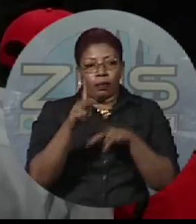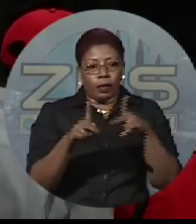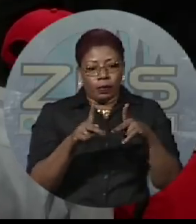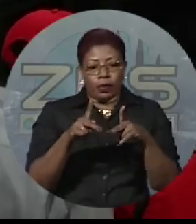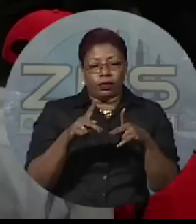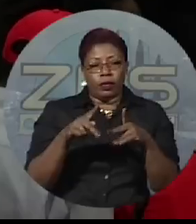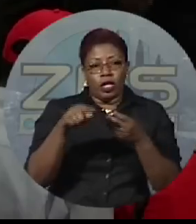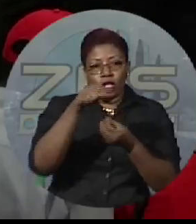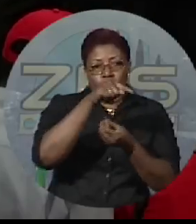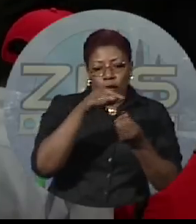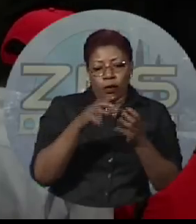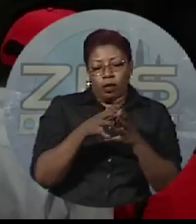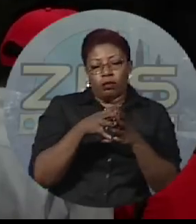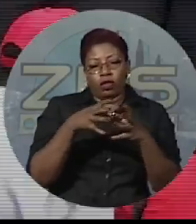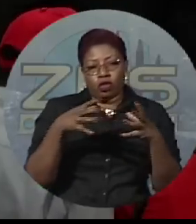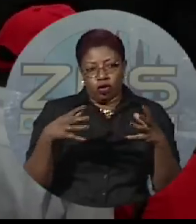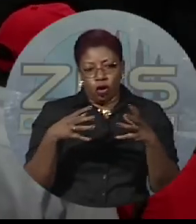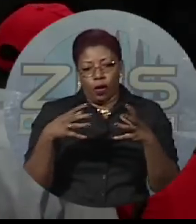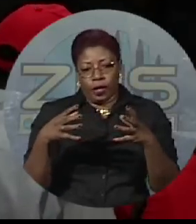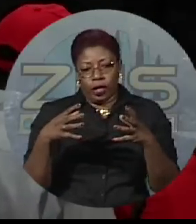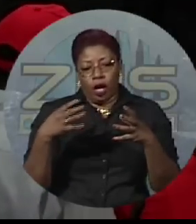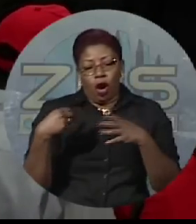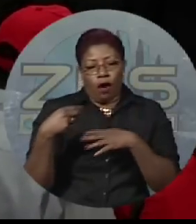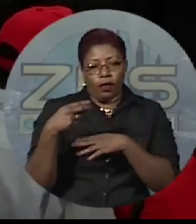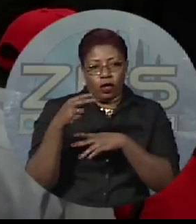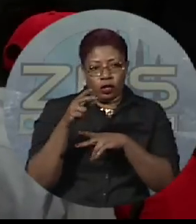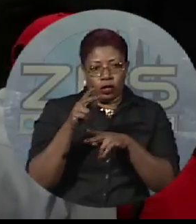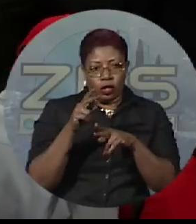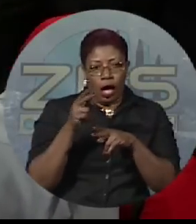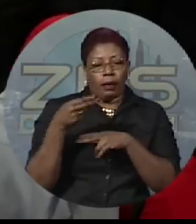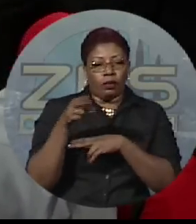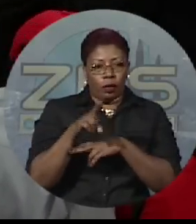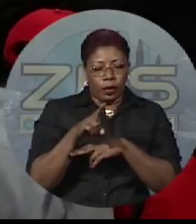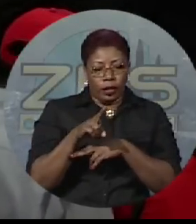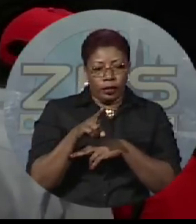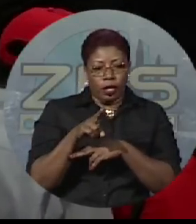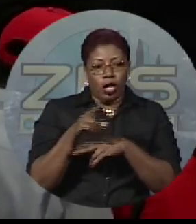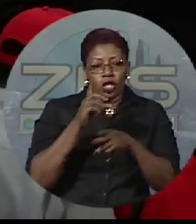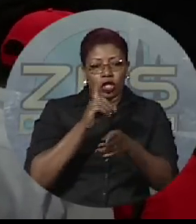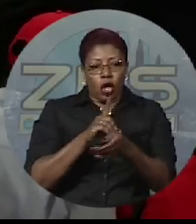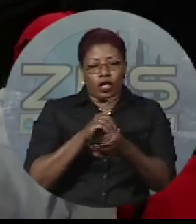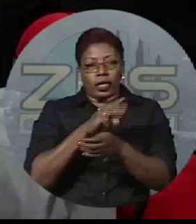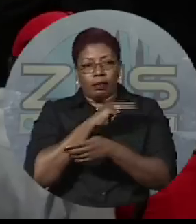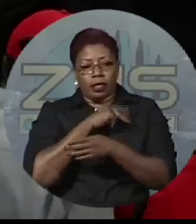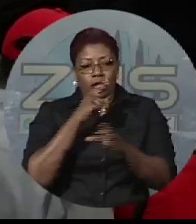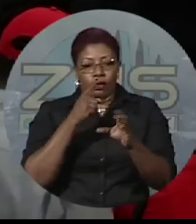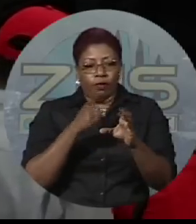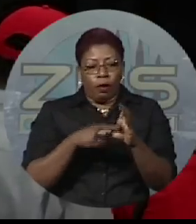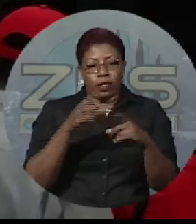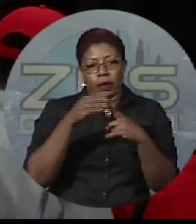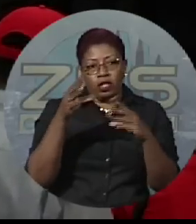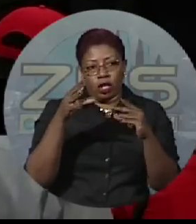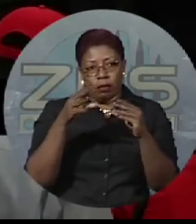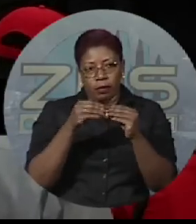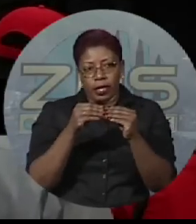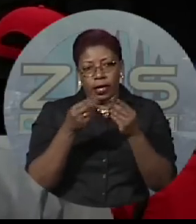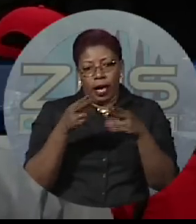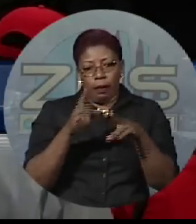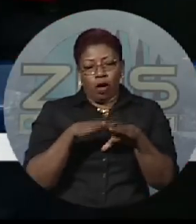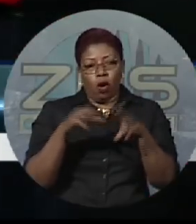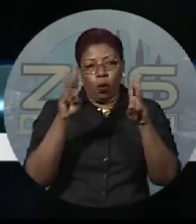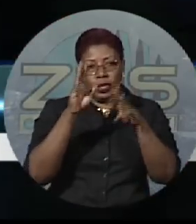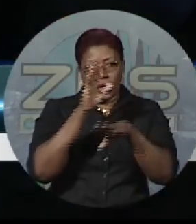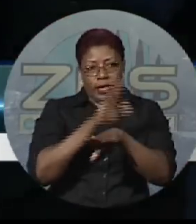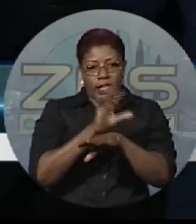by the majority of the party's general election candidates, Free National Movement leader Dr. Hubert Minnis confirmed at a special council meeting Wednesday night